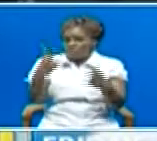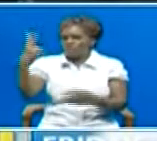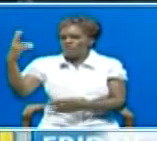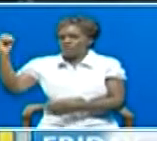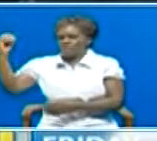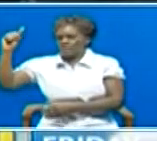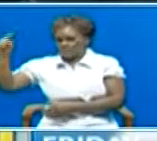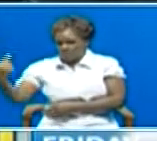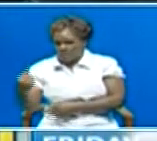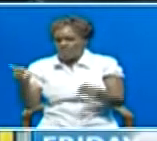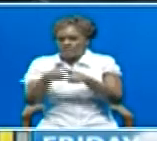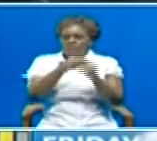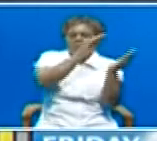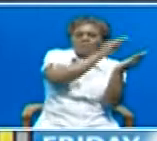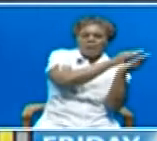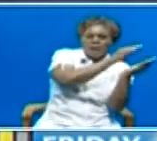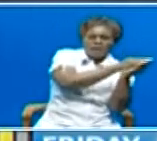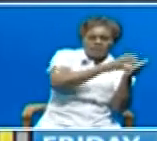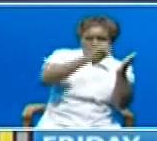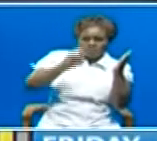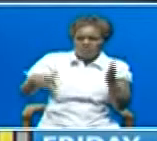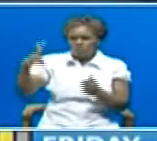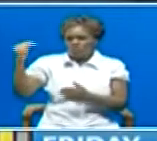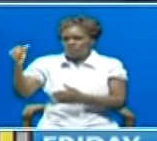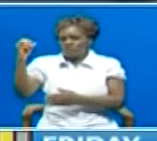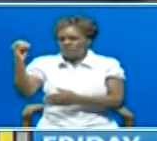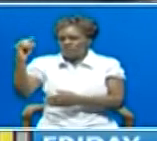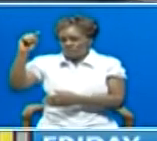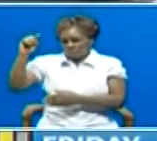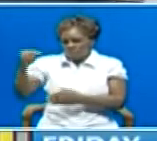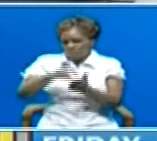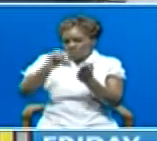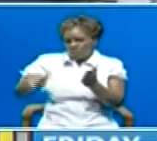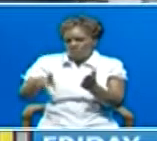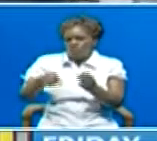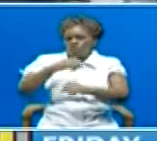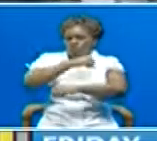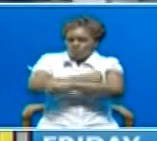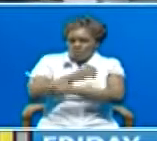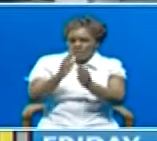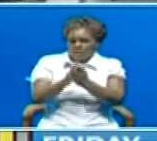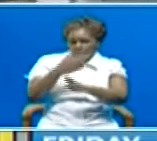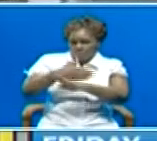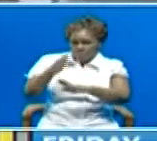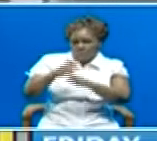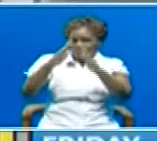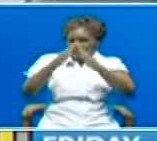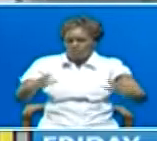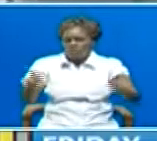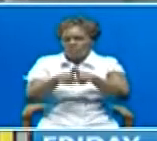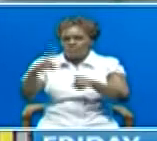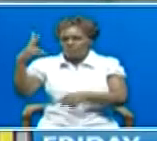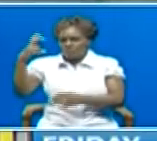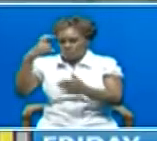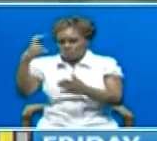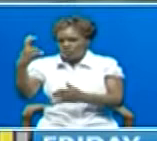shillings. The bank has also waived the 50 shillings fee charged on school fees and rent payments, as well as the 20